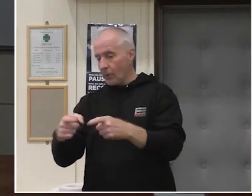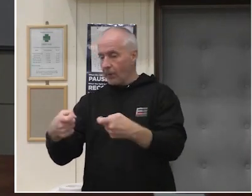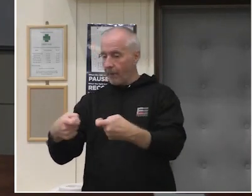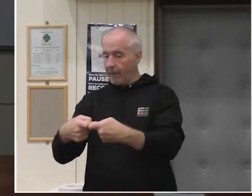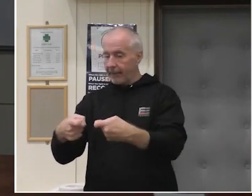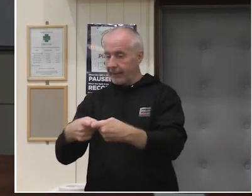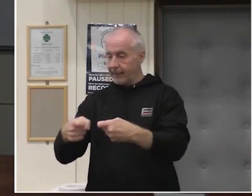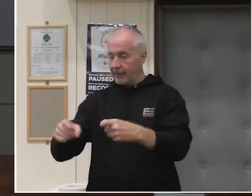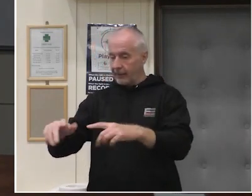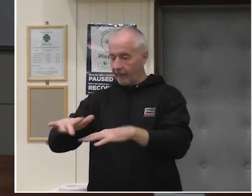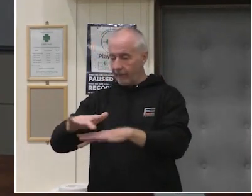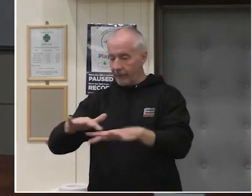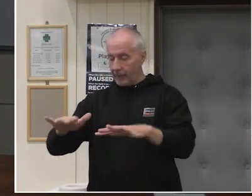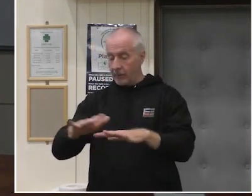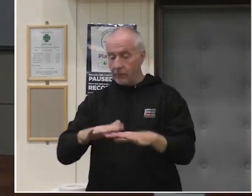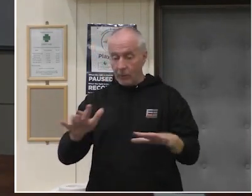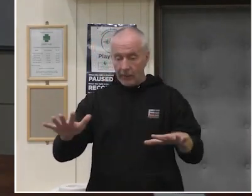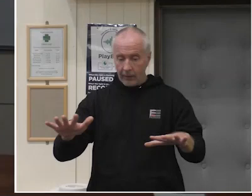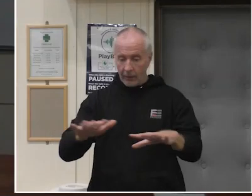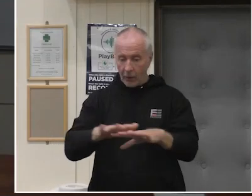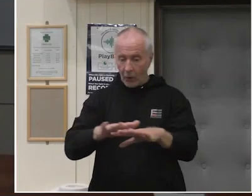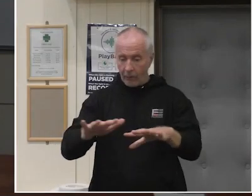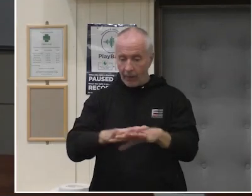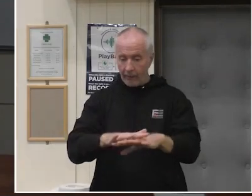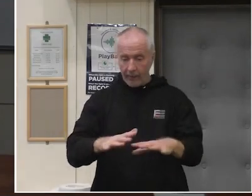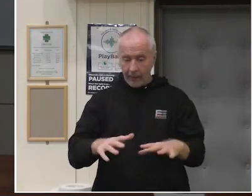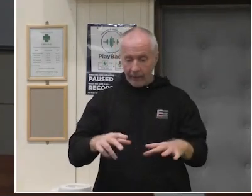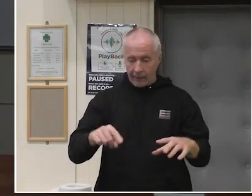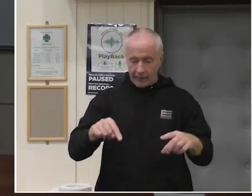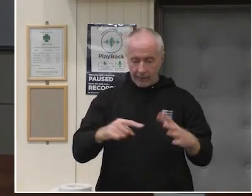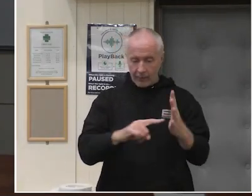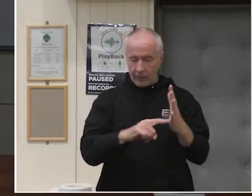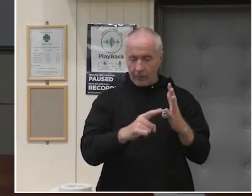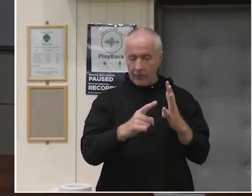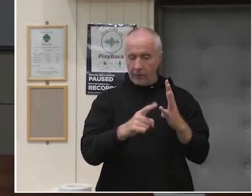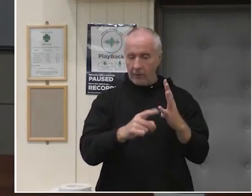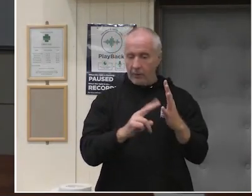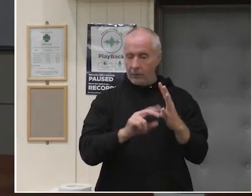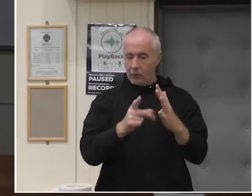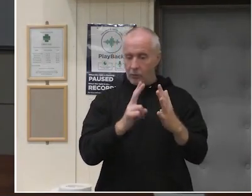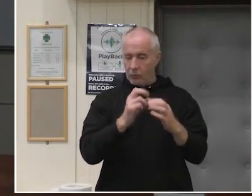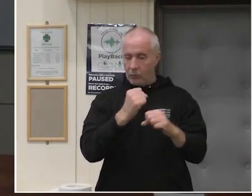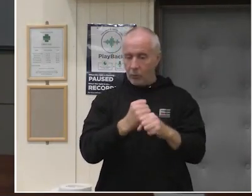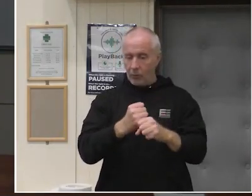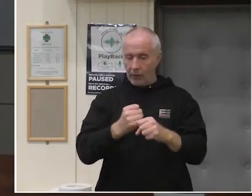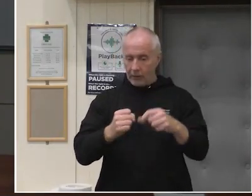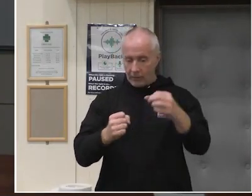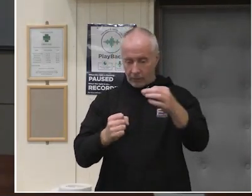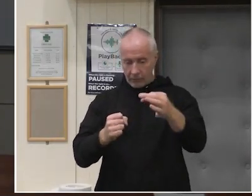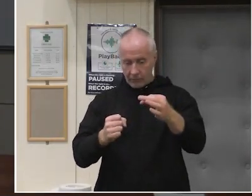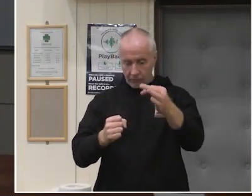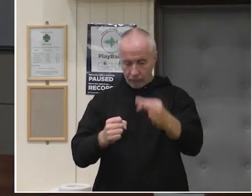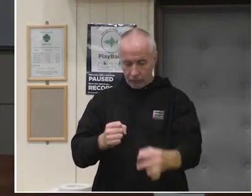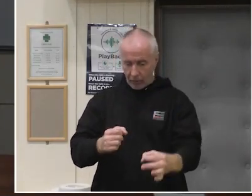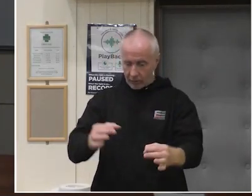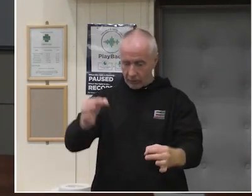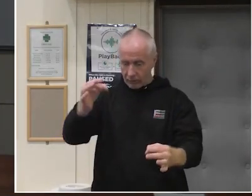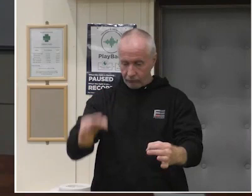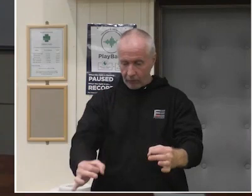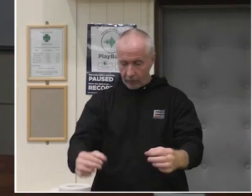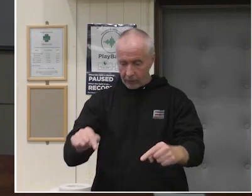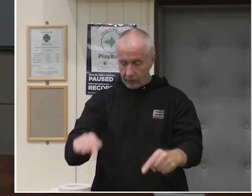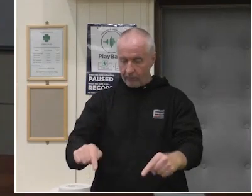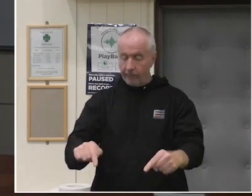get figures out with tuning rods in place of around 0.35. What that actually